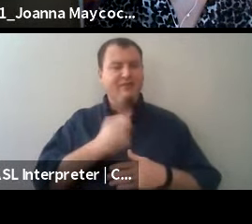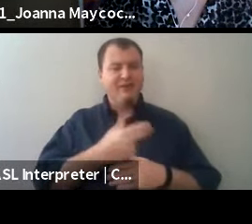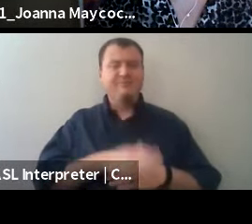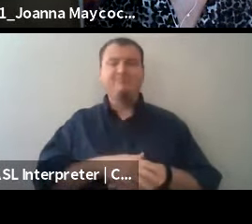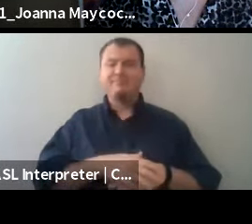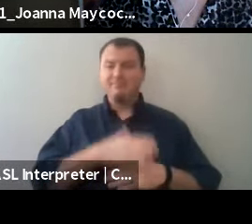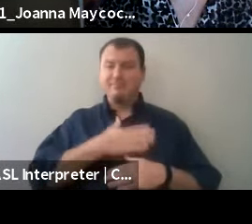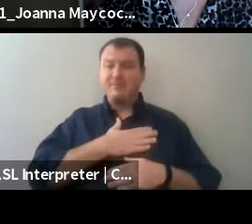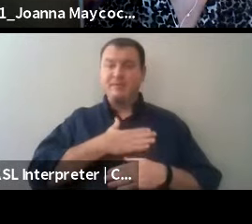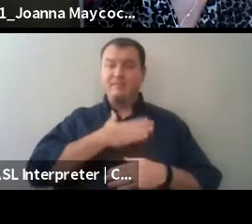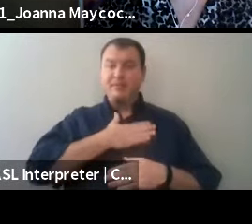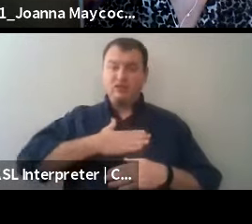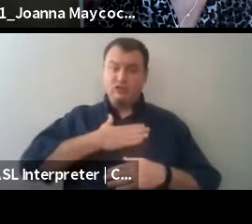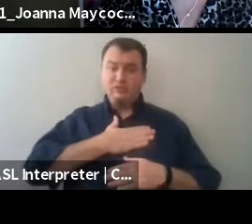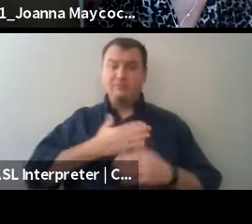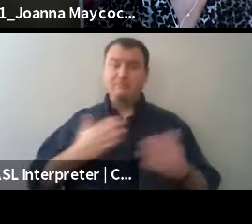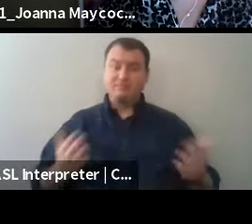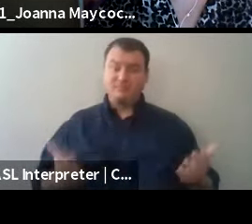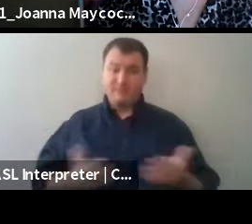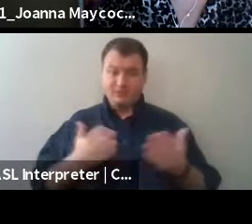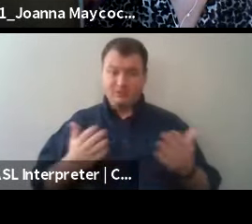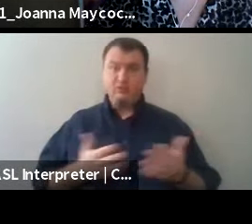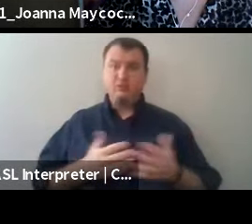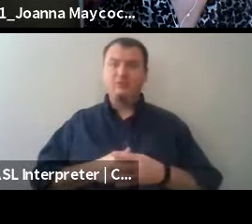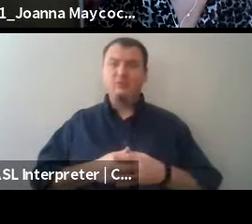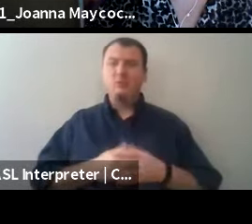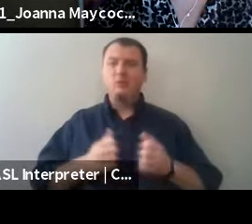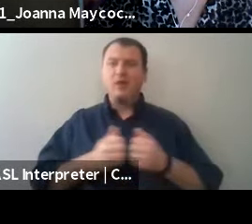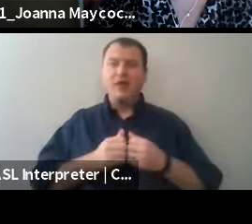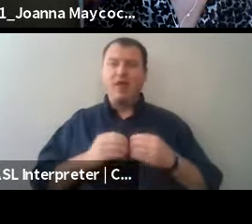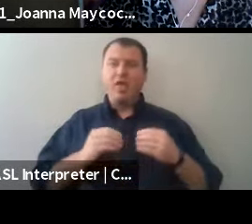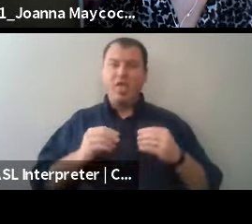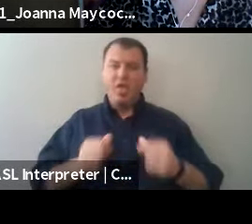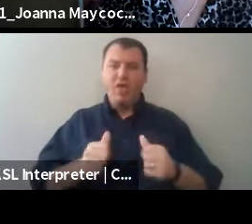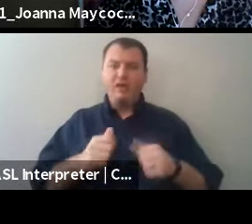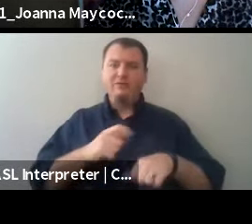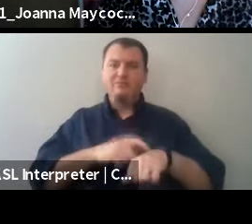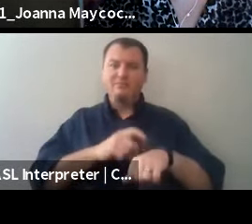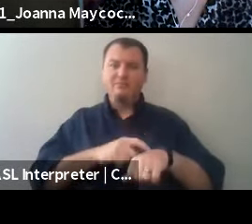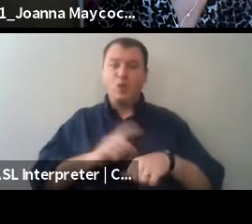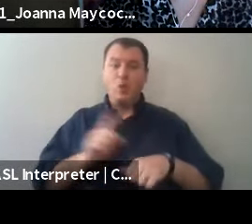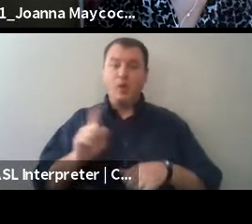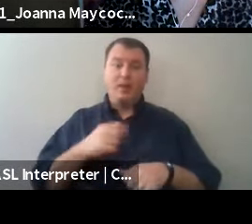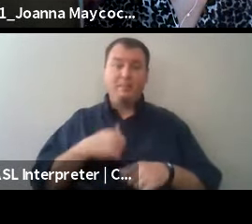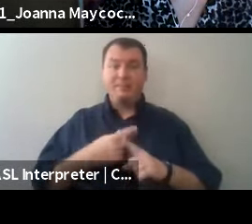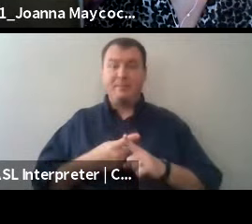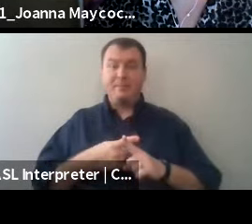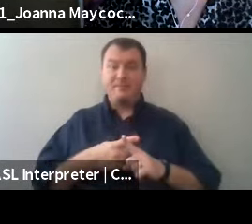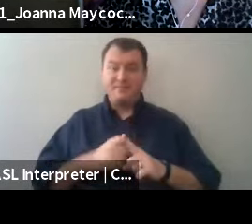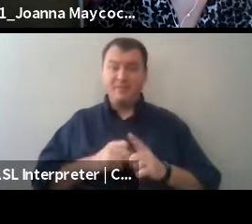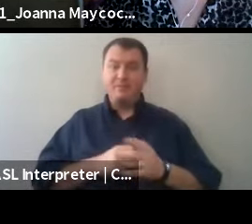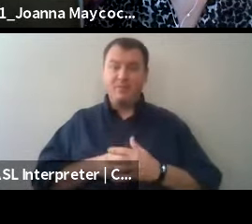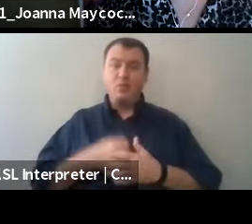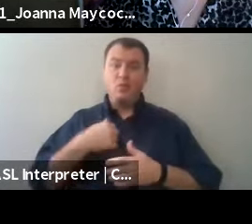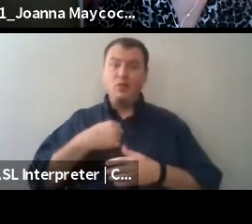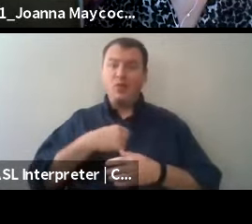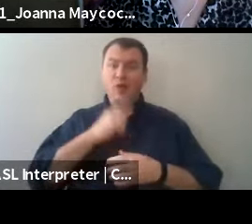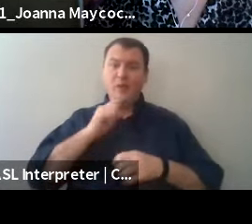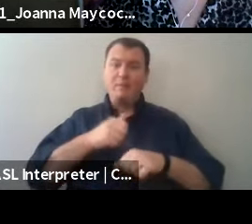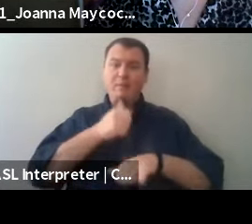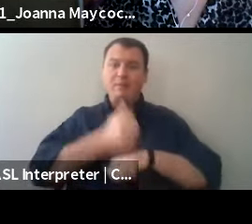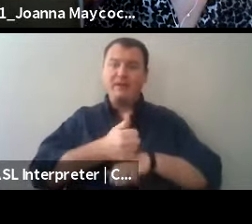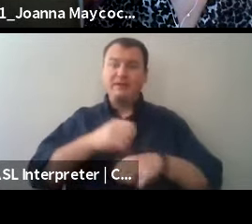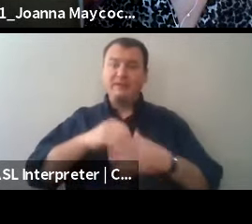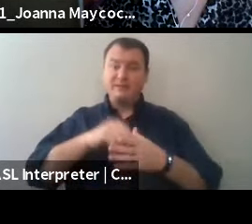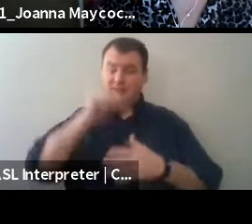to be here. And without spending much time on where I'm coming from, we are based in India,